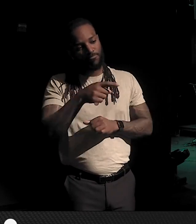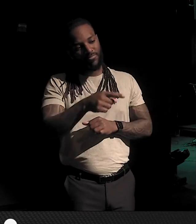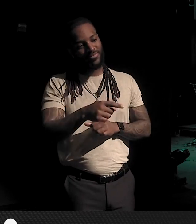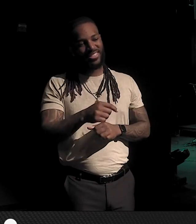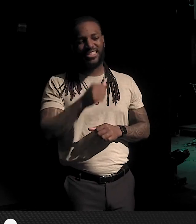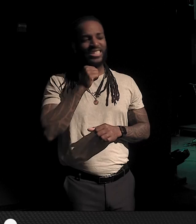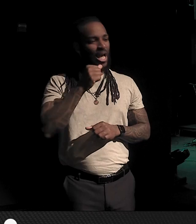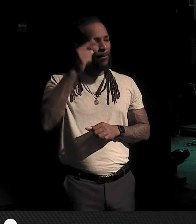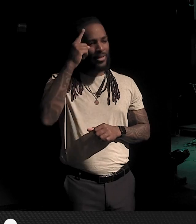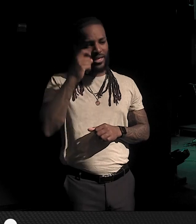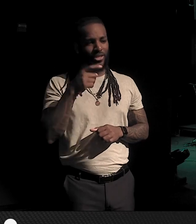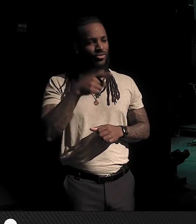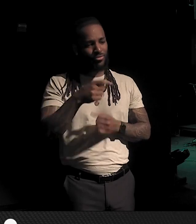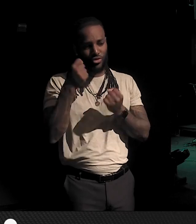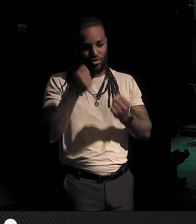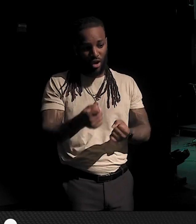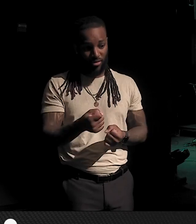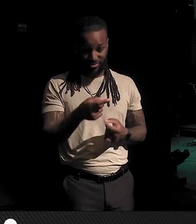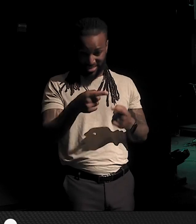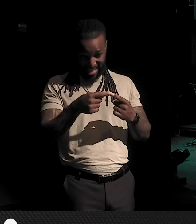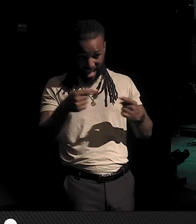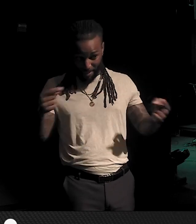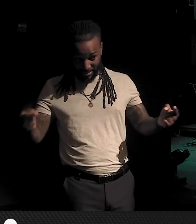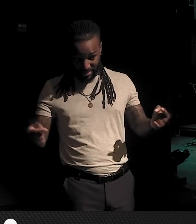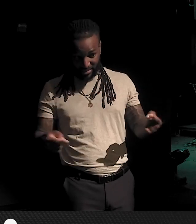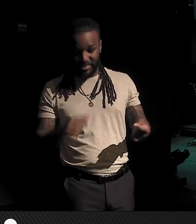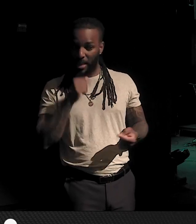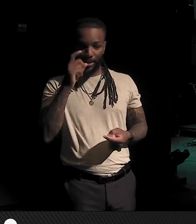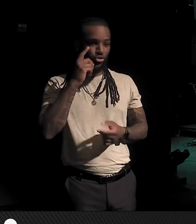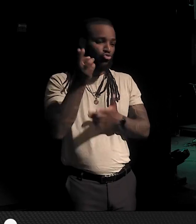you're mighty and strong. In fact, you're quite the opposite than that. Not